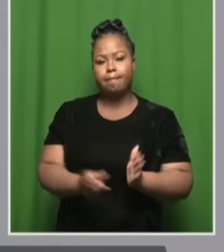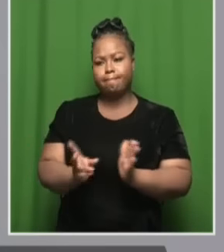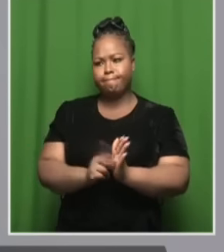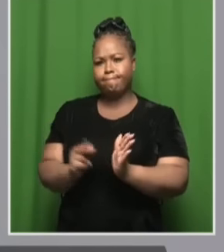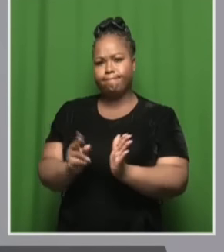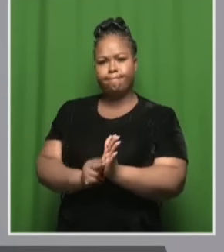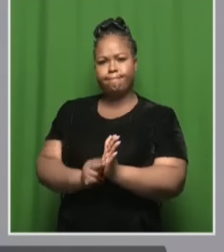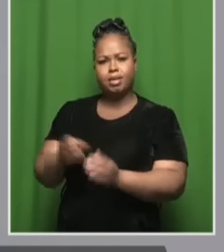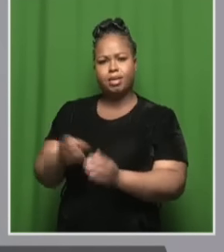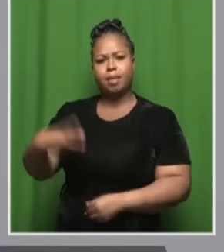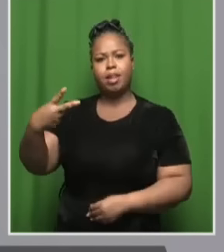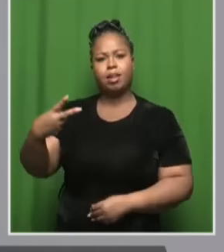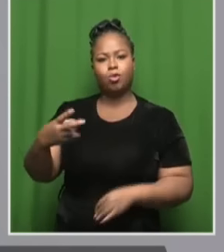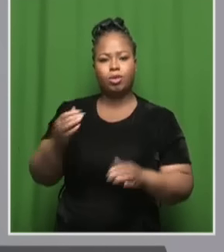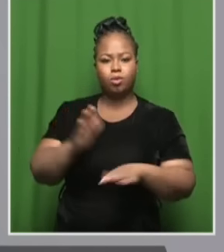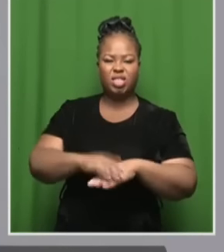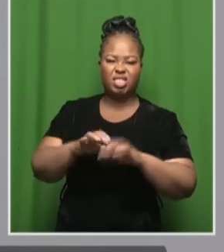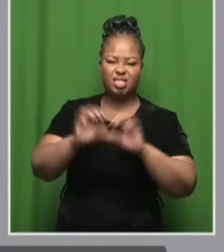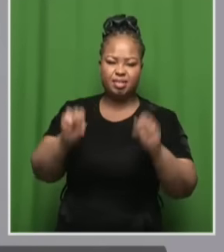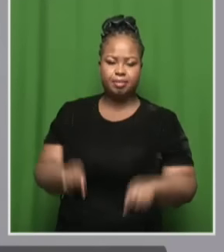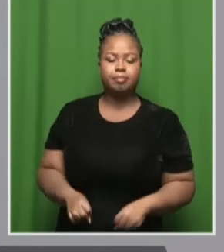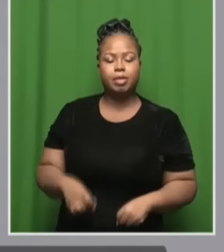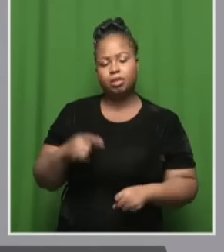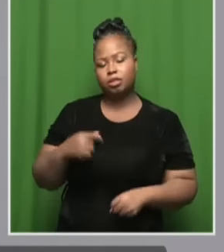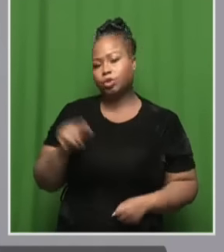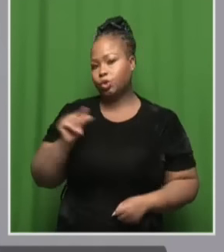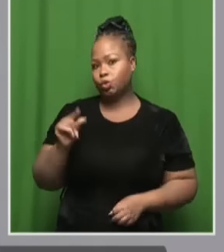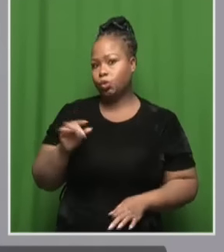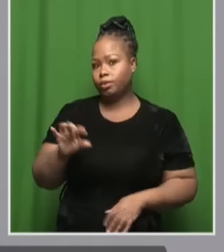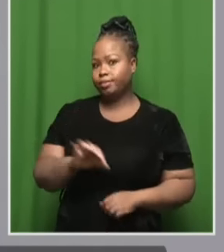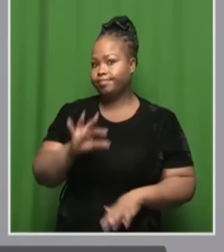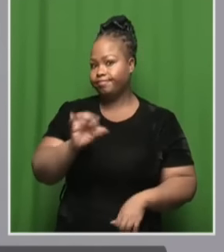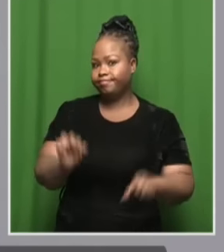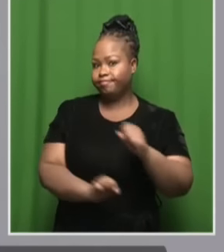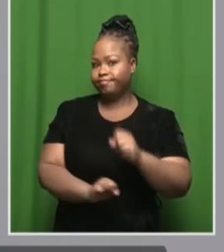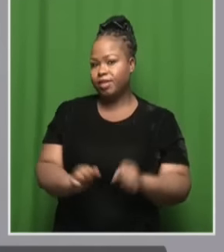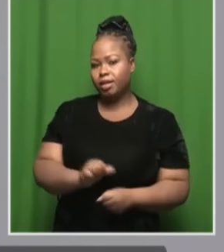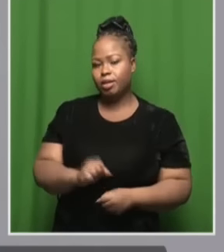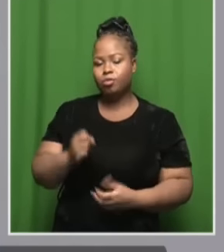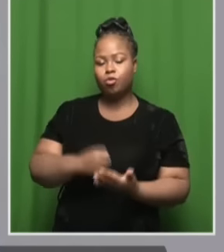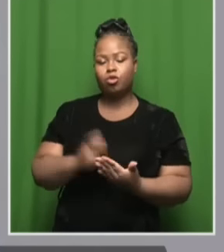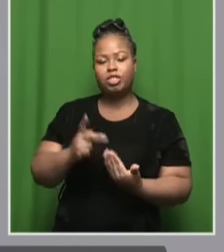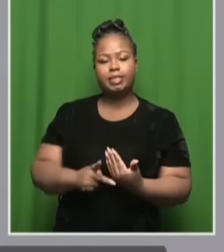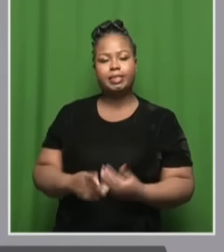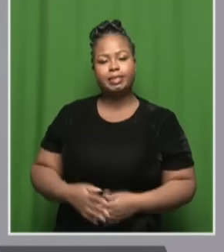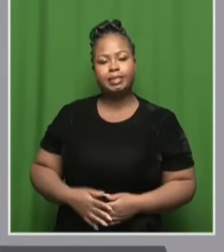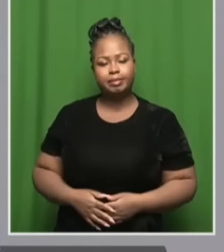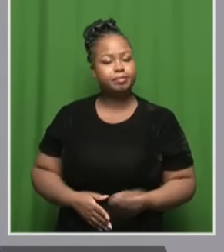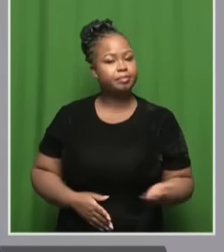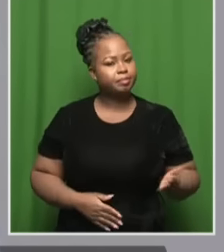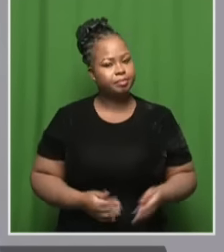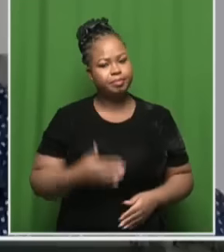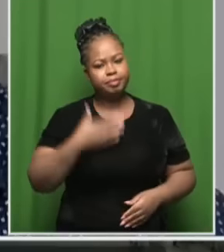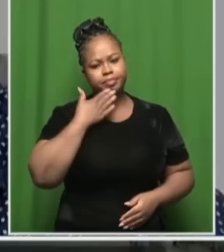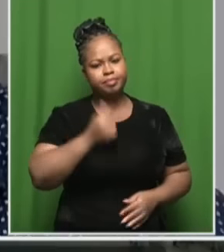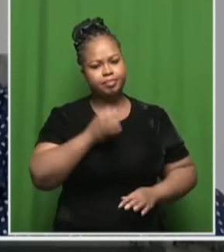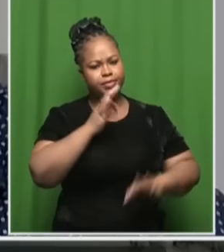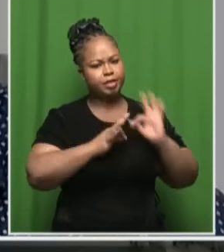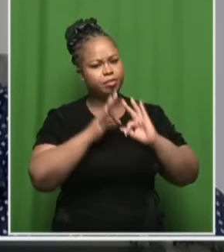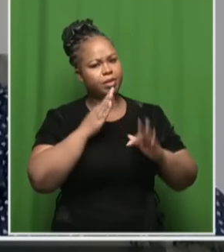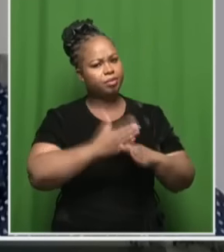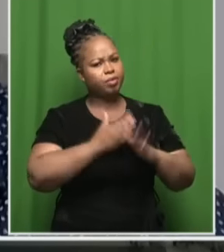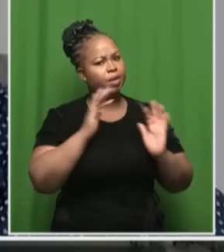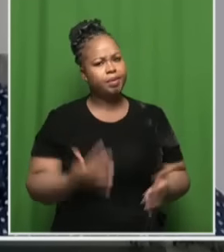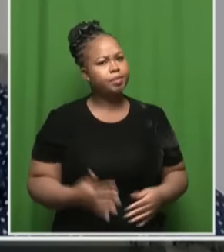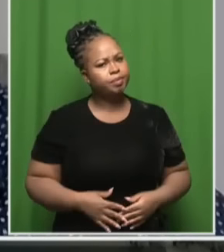system. But otherwise, we are doing well, and yes, we're going to complete this project in the remaining 3 weeks. So explain to us, Dr. Mulaudzi, how does it work?